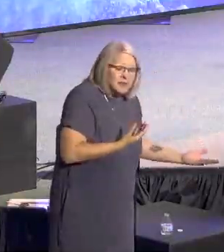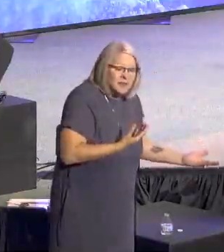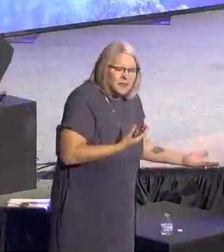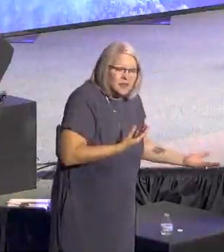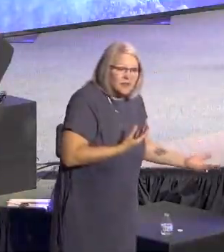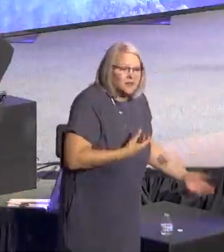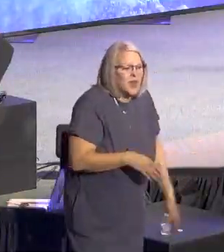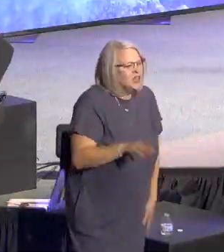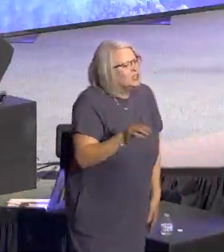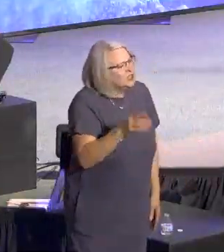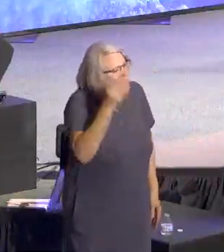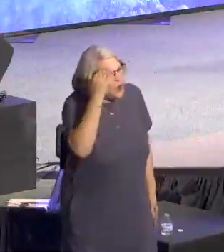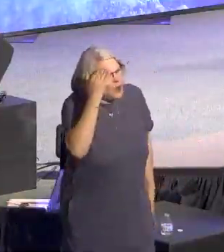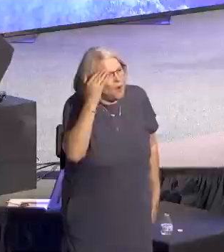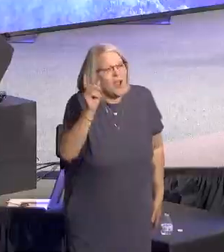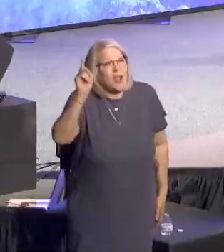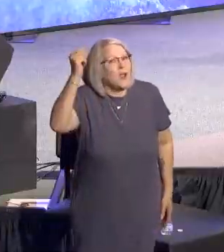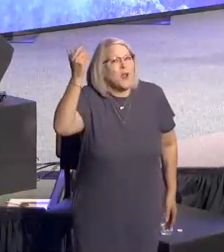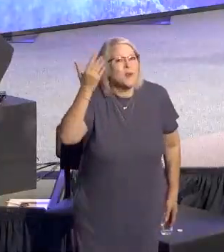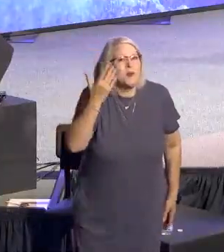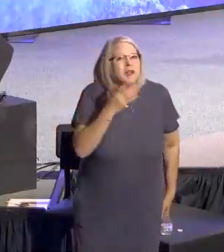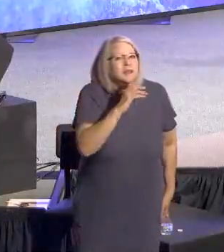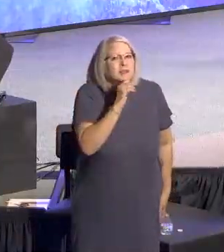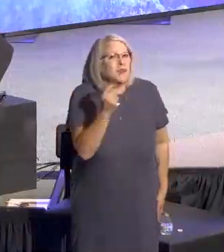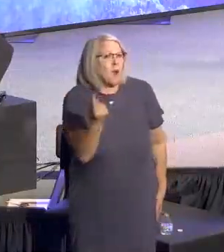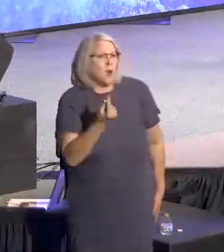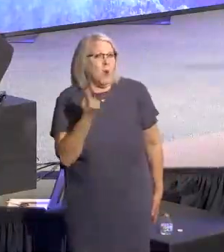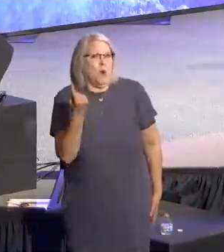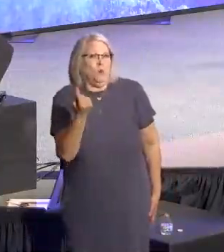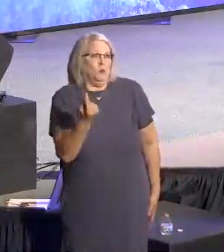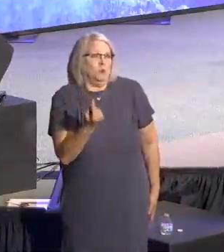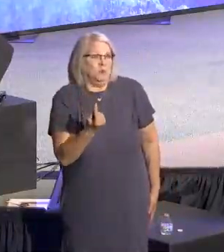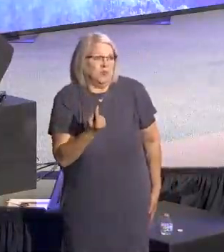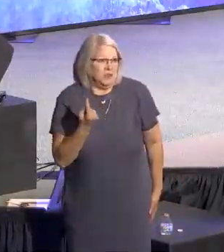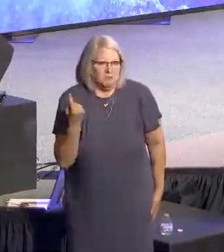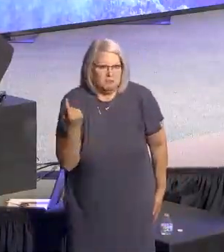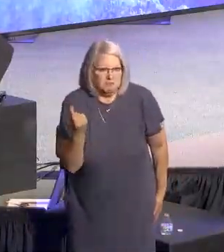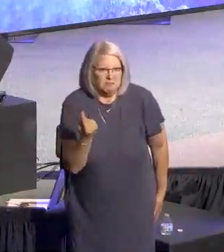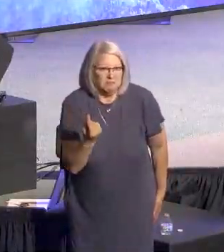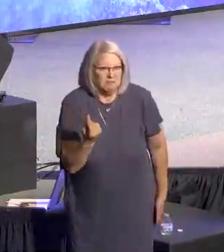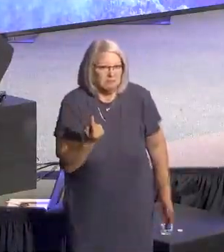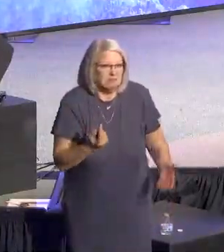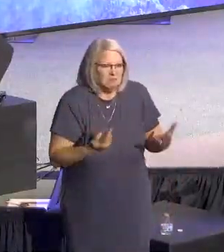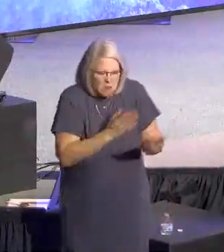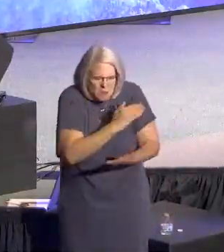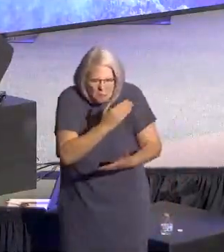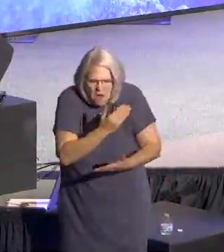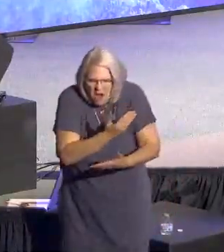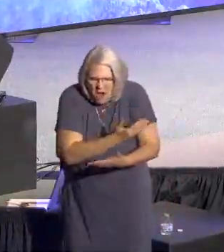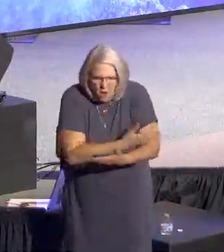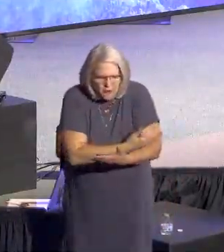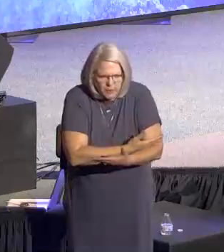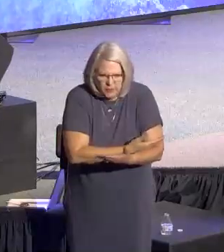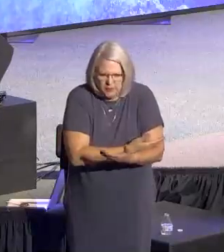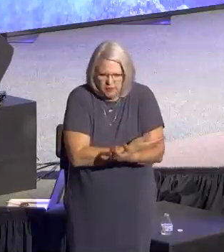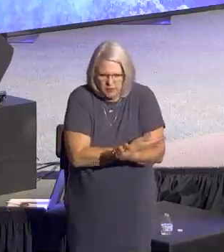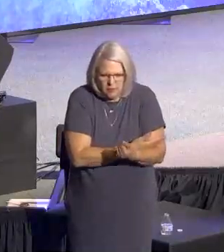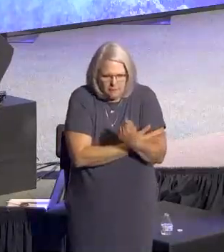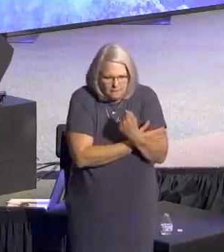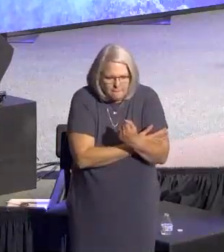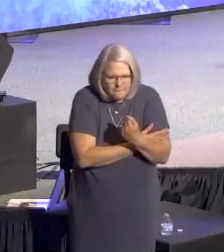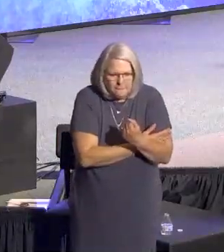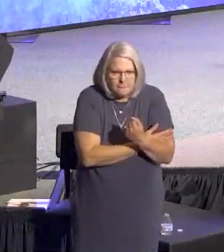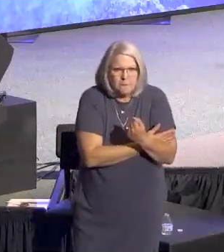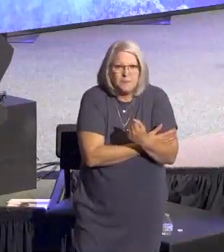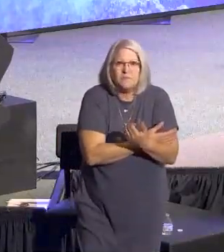grace is not just the the power of